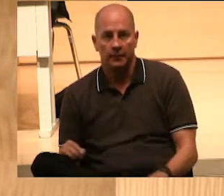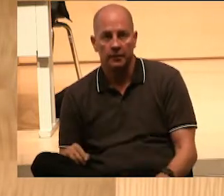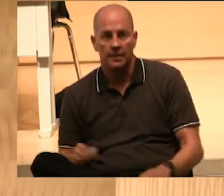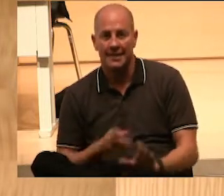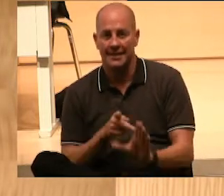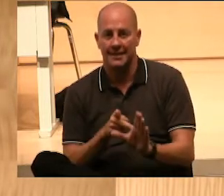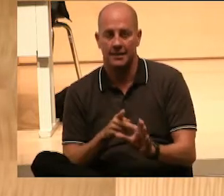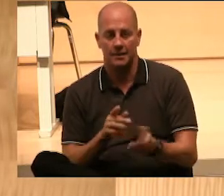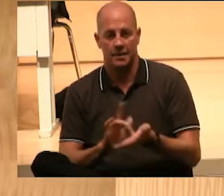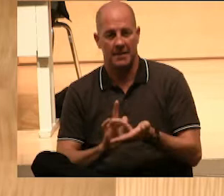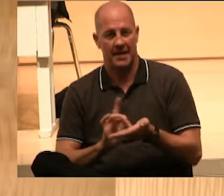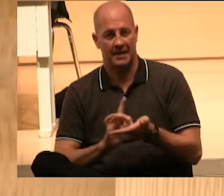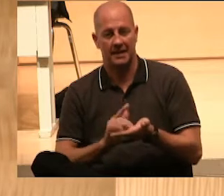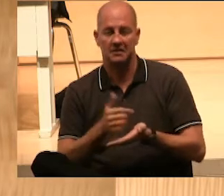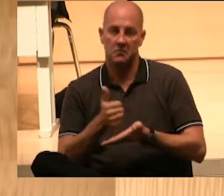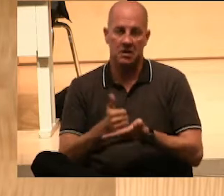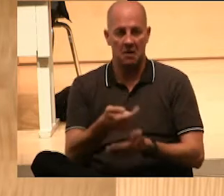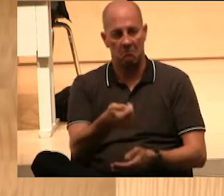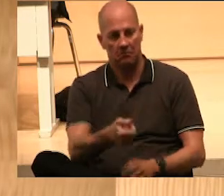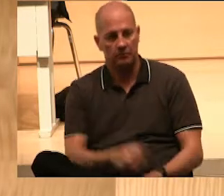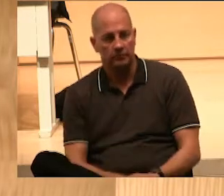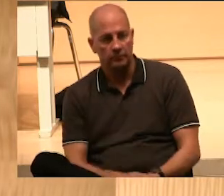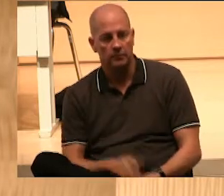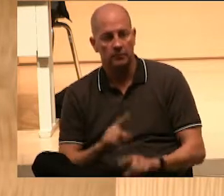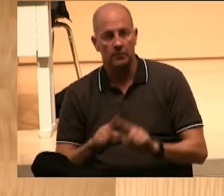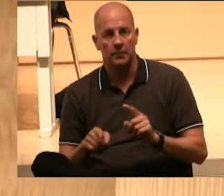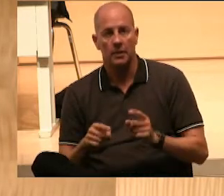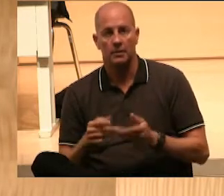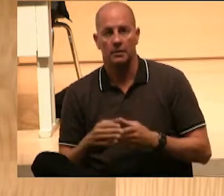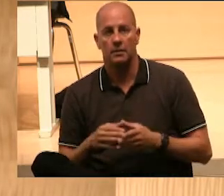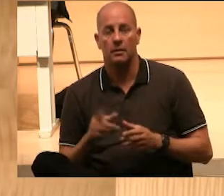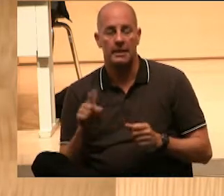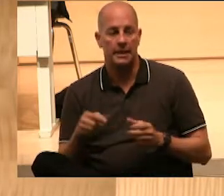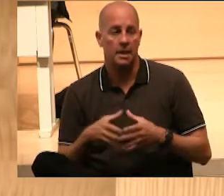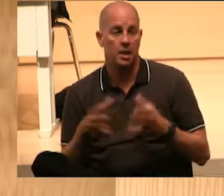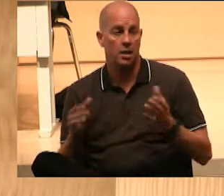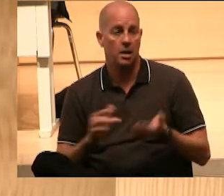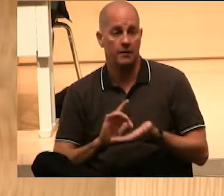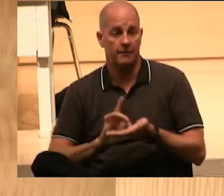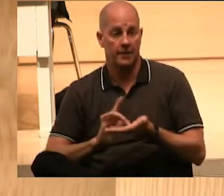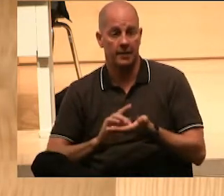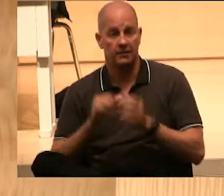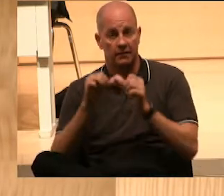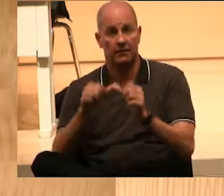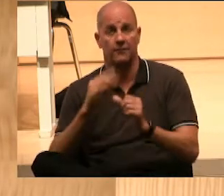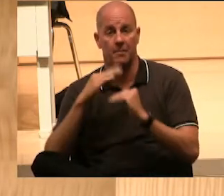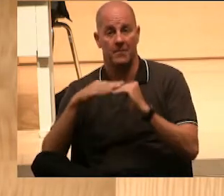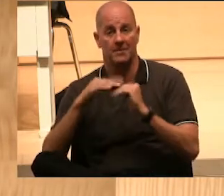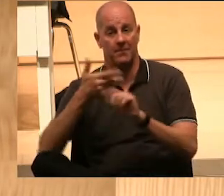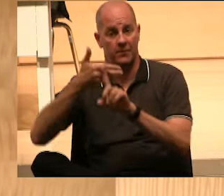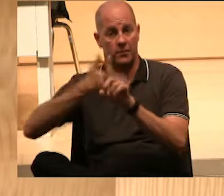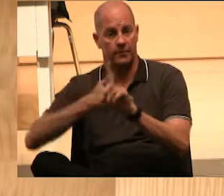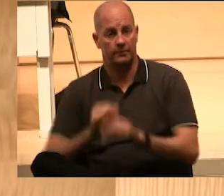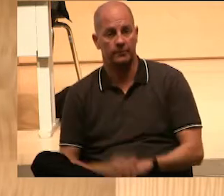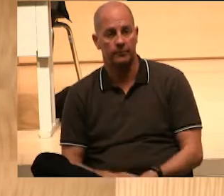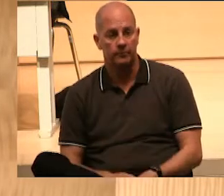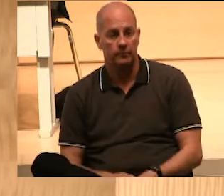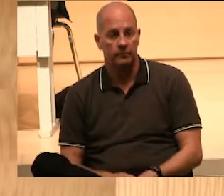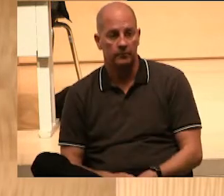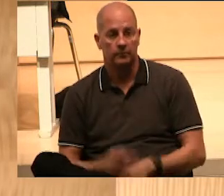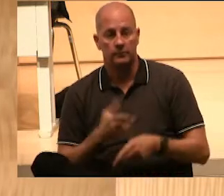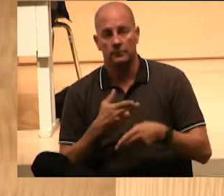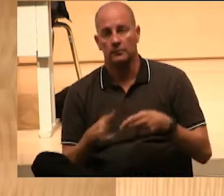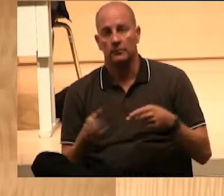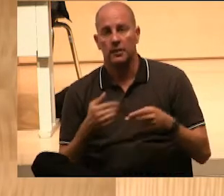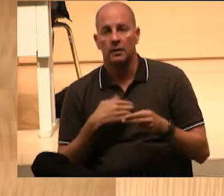unfortunately. Medications are helpful as well, but you need really high doses of medication for at least 3 months. Very briefly, there are